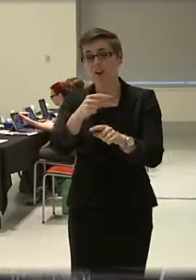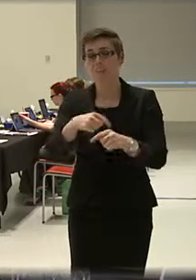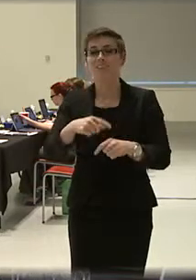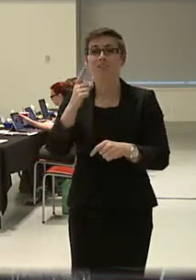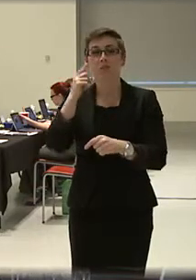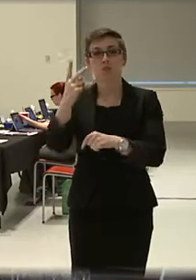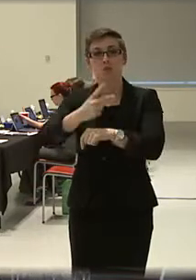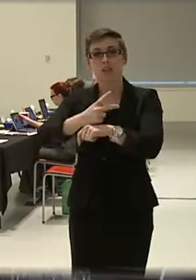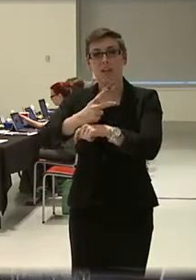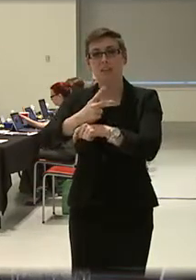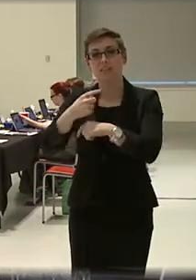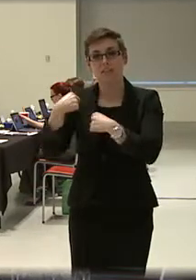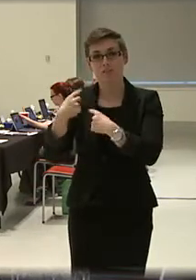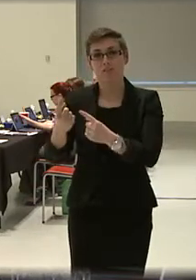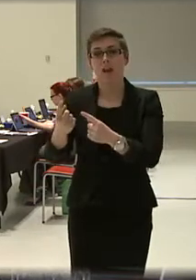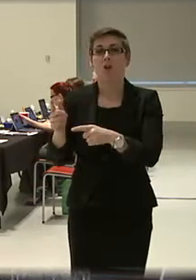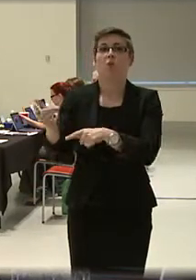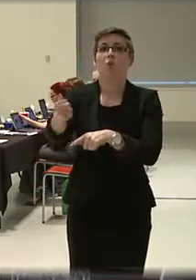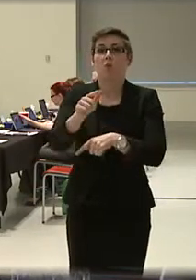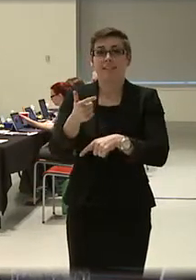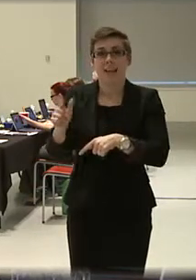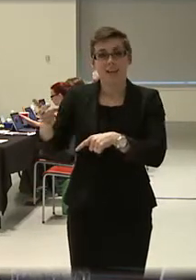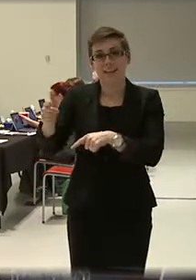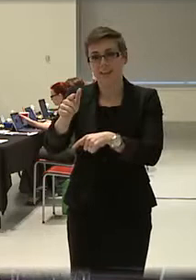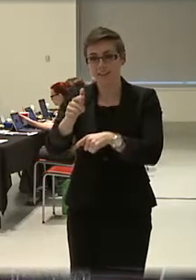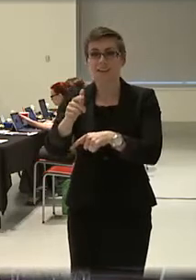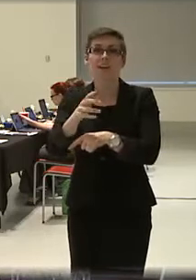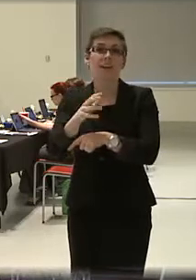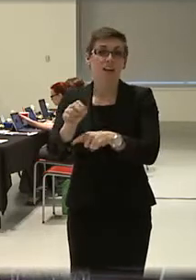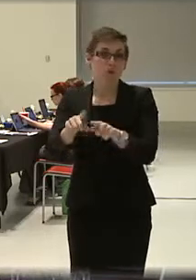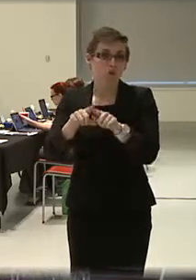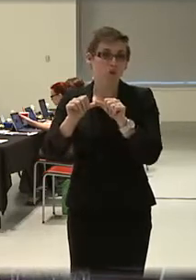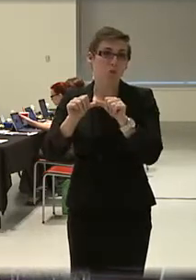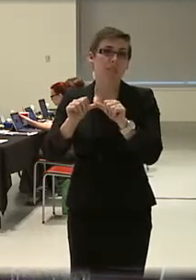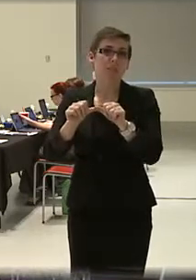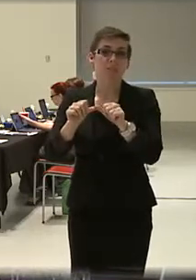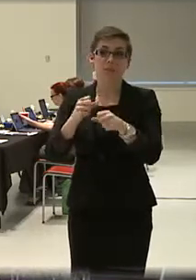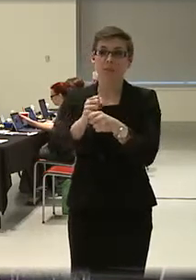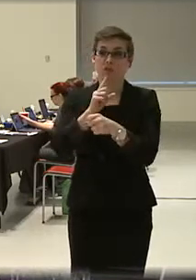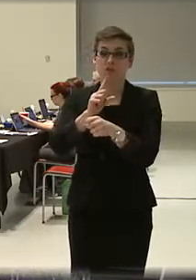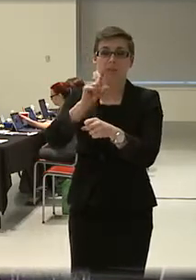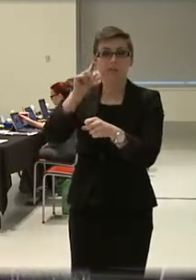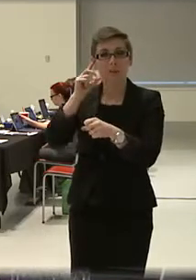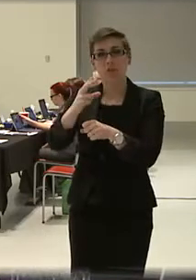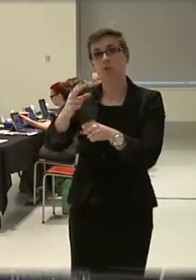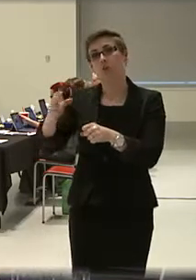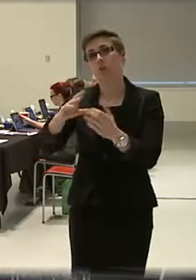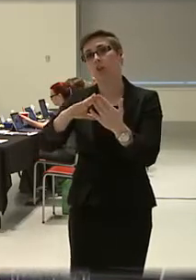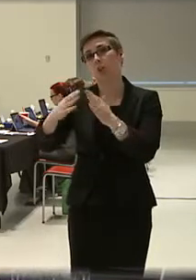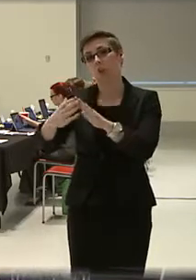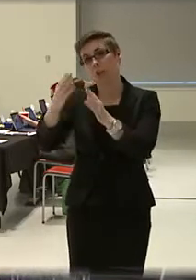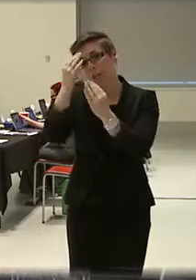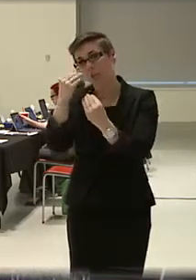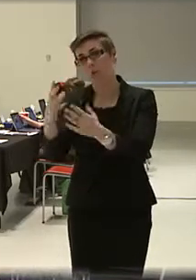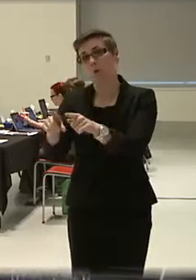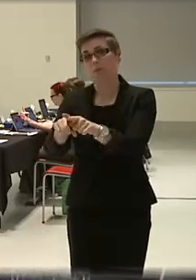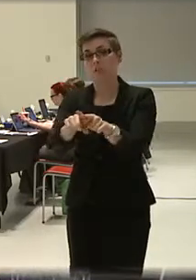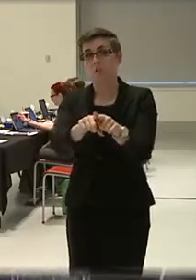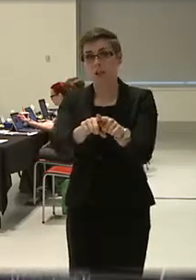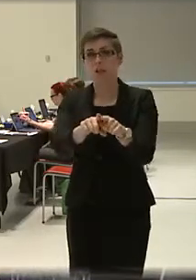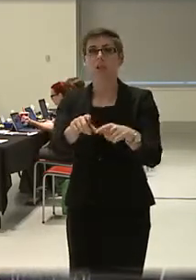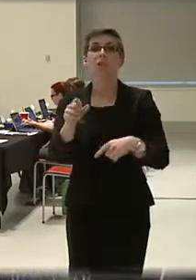days straight, rotating turns and keeping the deaf and hard of hearing community informed as well.